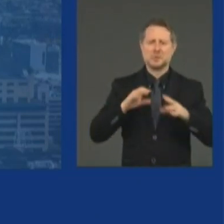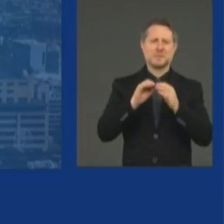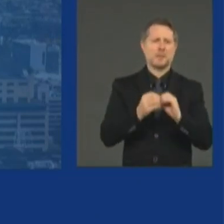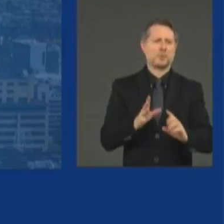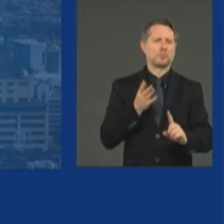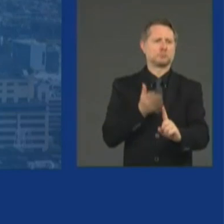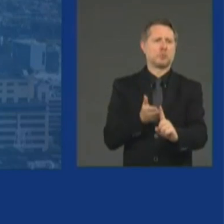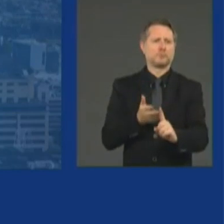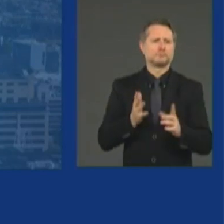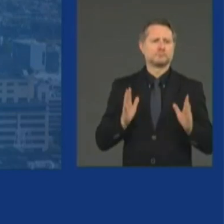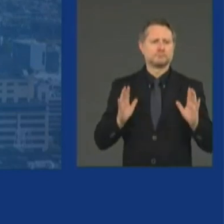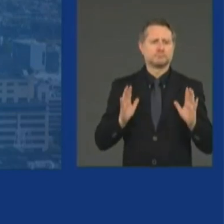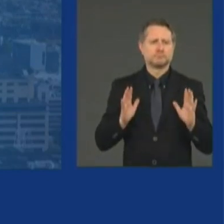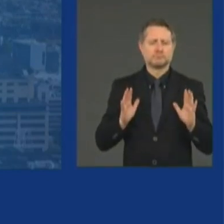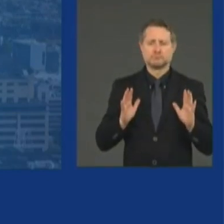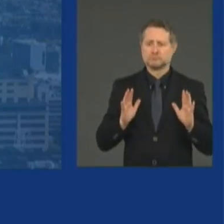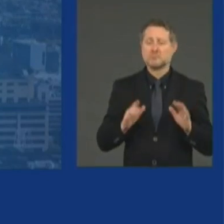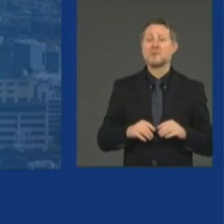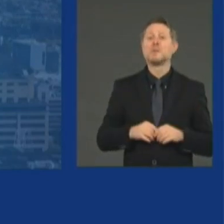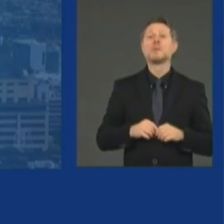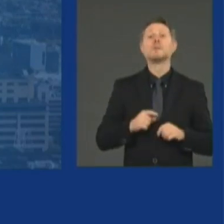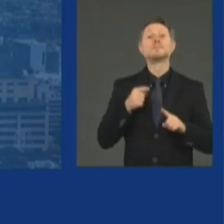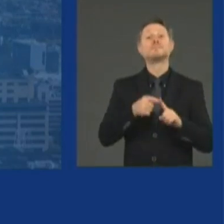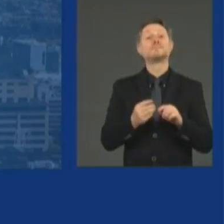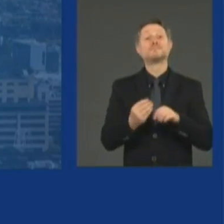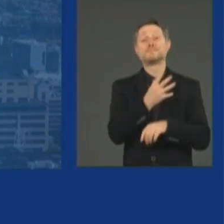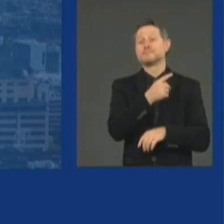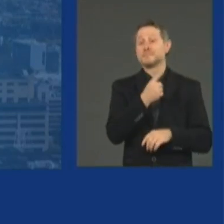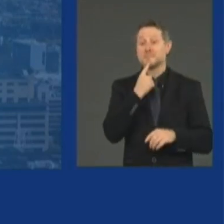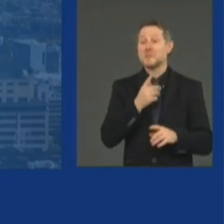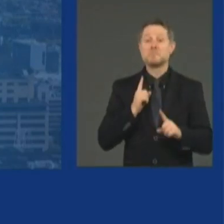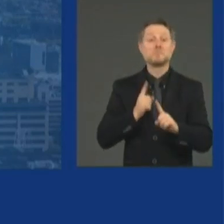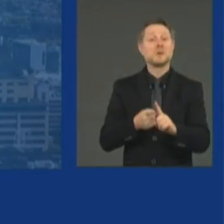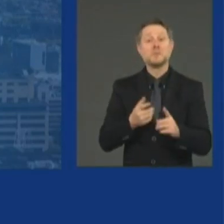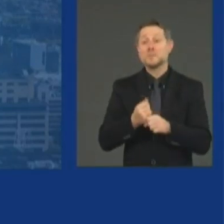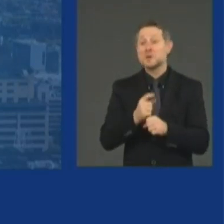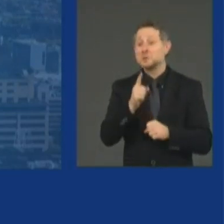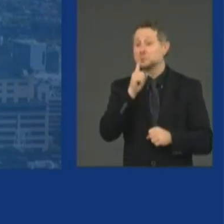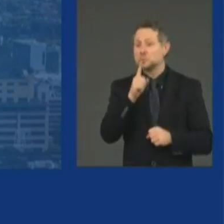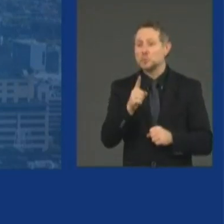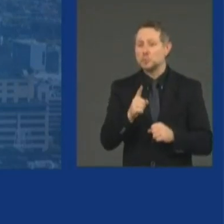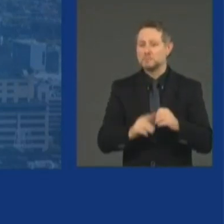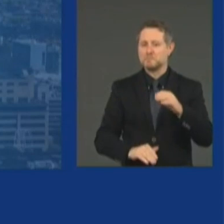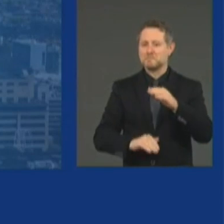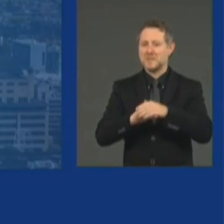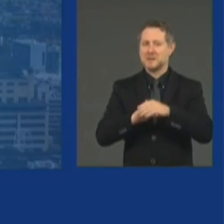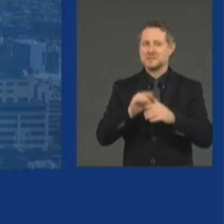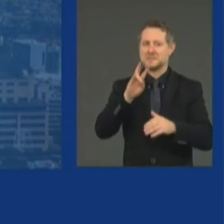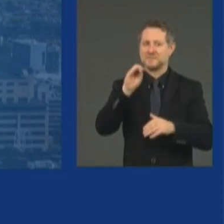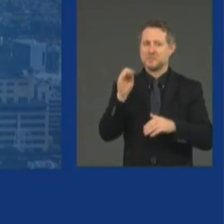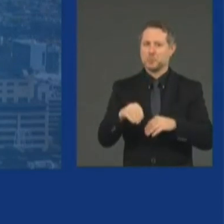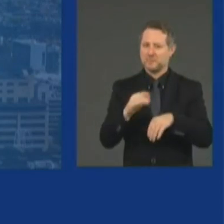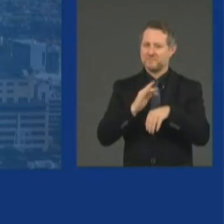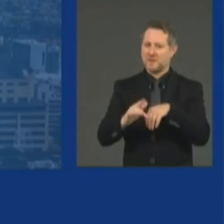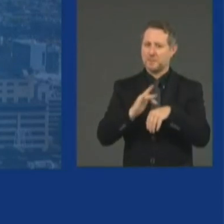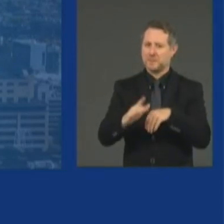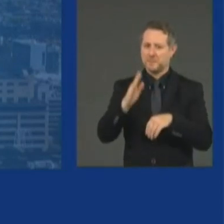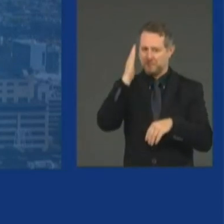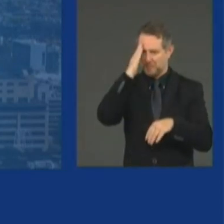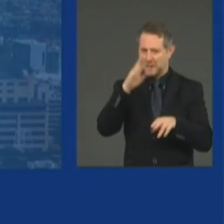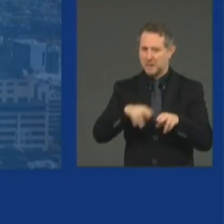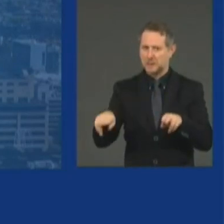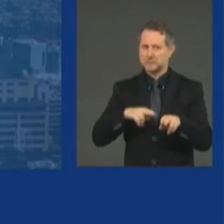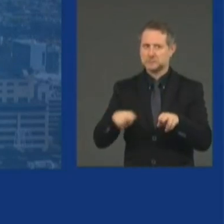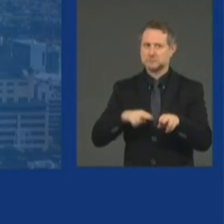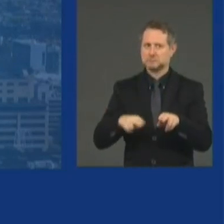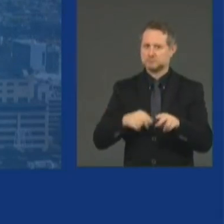impact. You make sure that you don't go above 70% of your hospital beds, so that